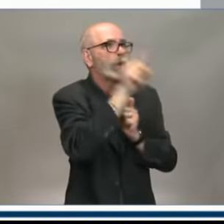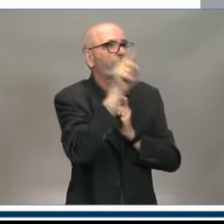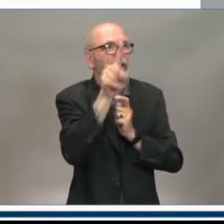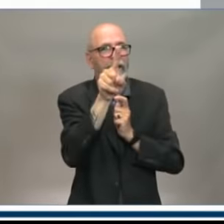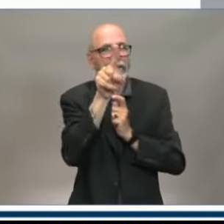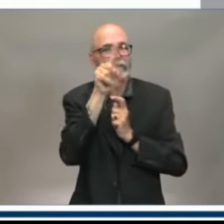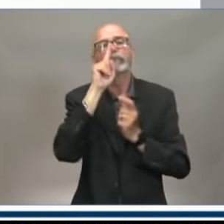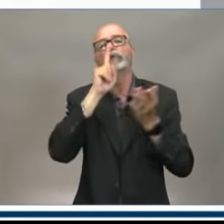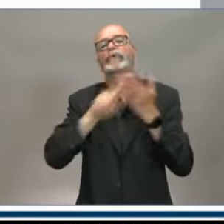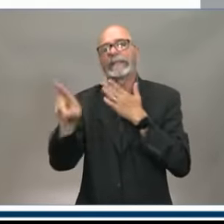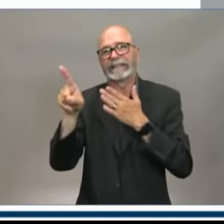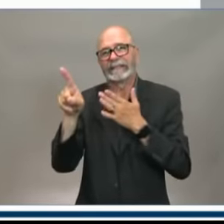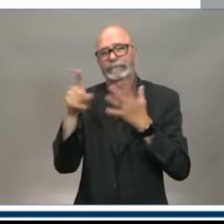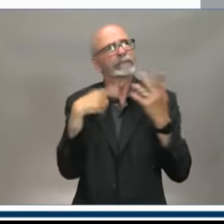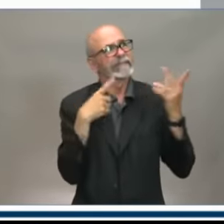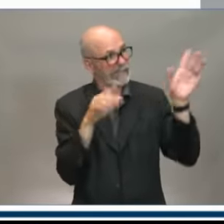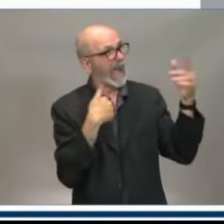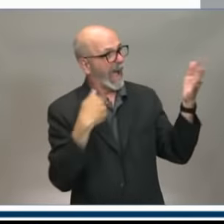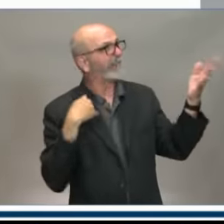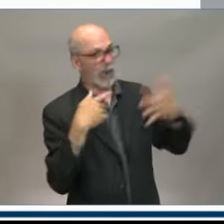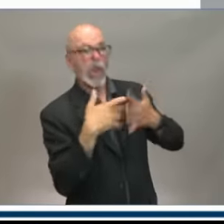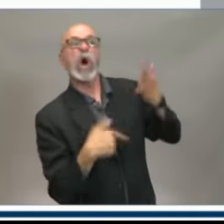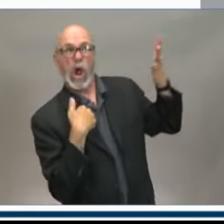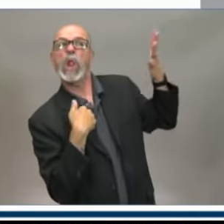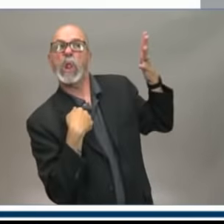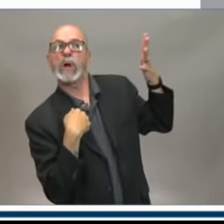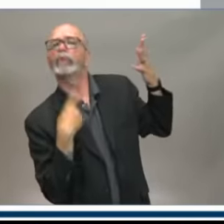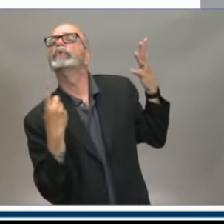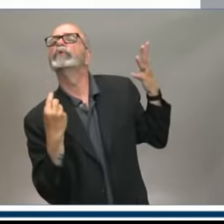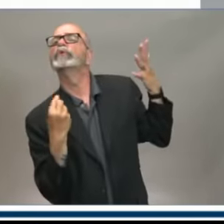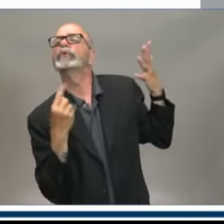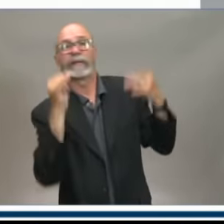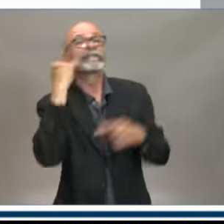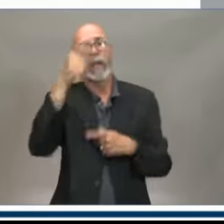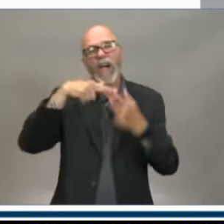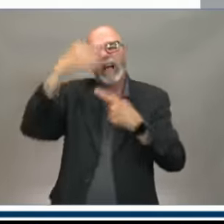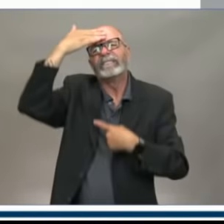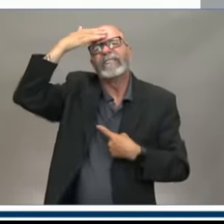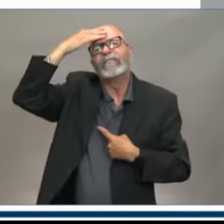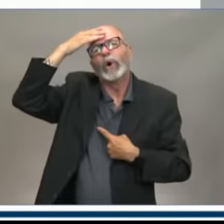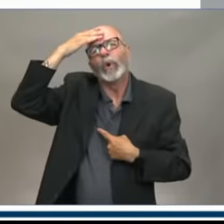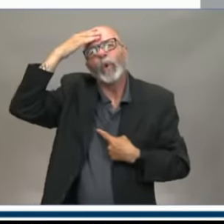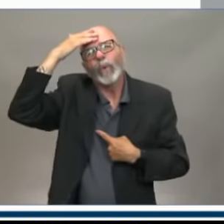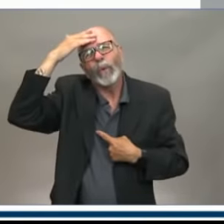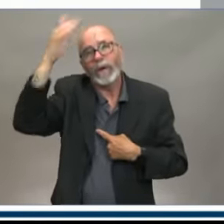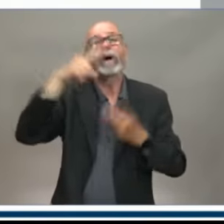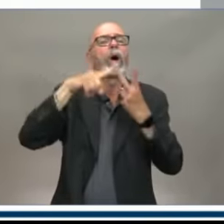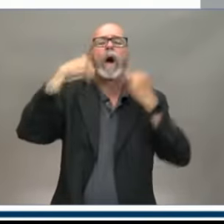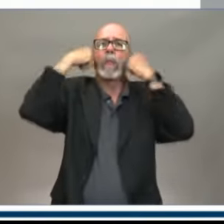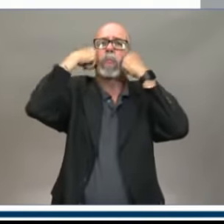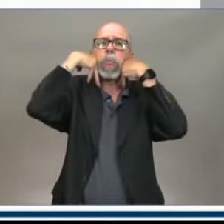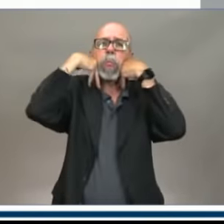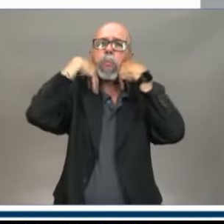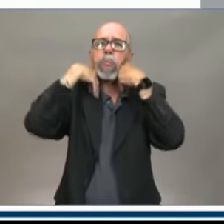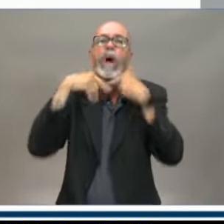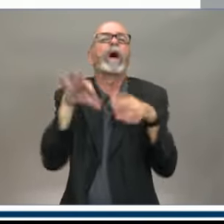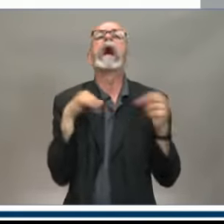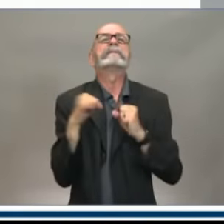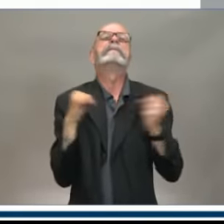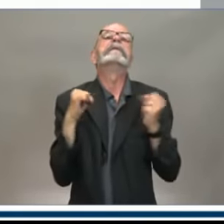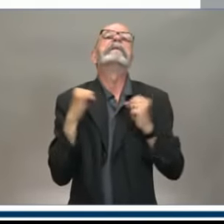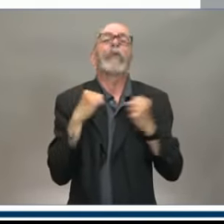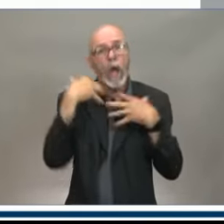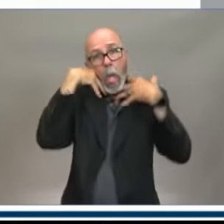direction. So anybody with any one of having a fever, or having chills or sweats, a new or